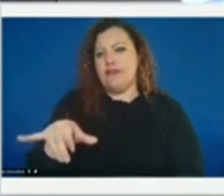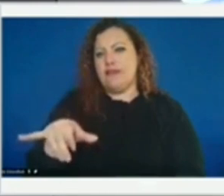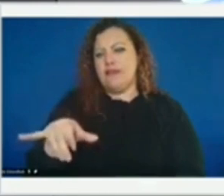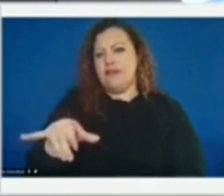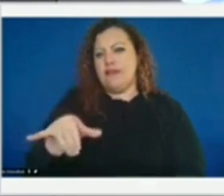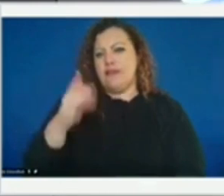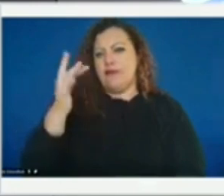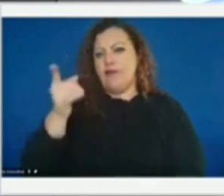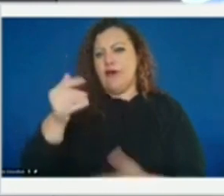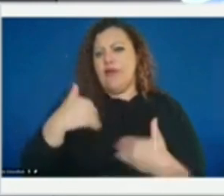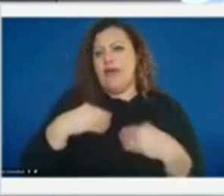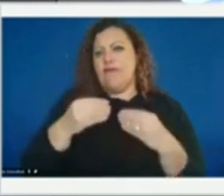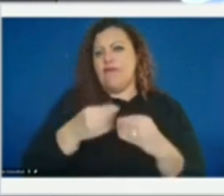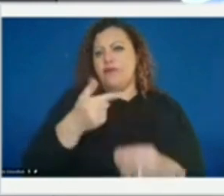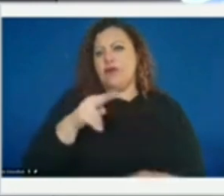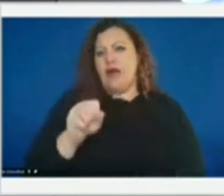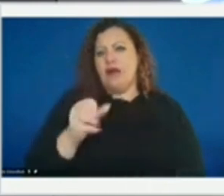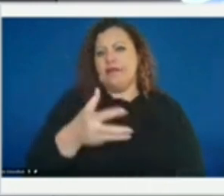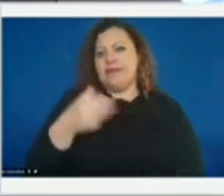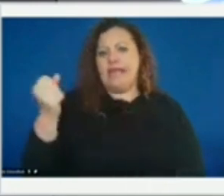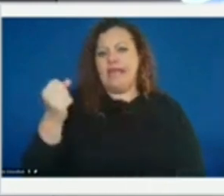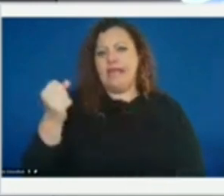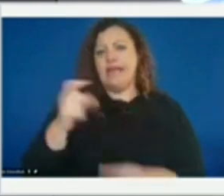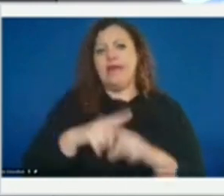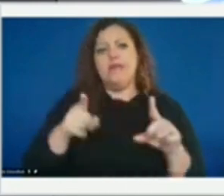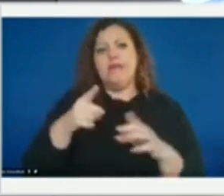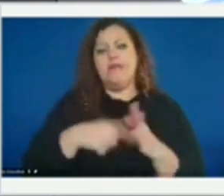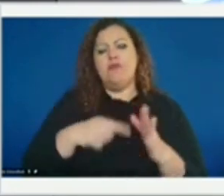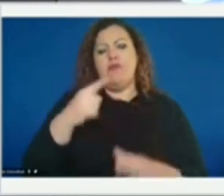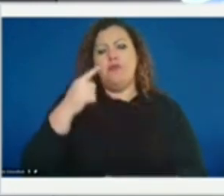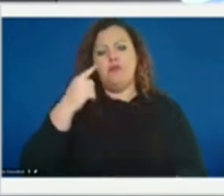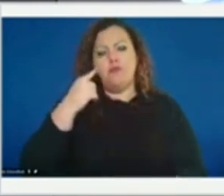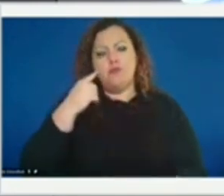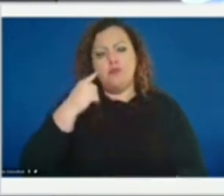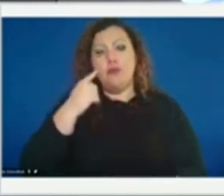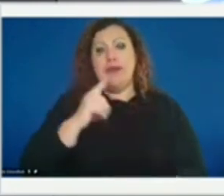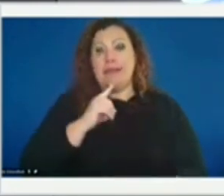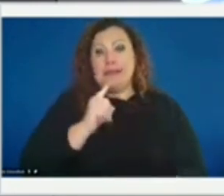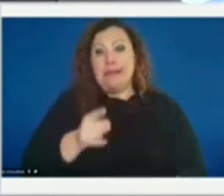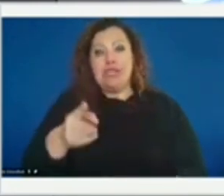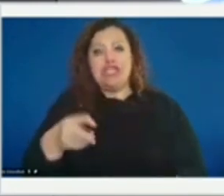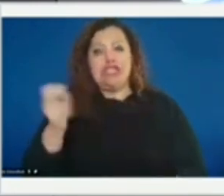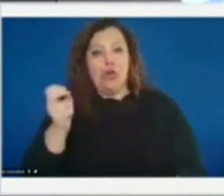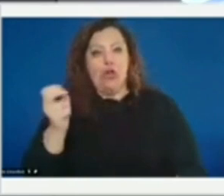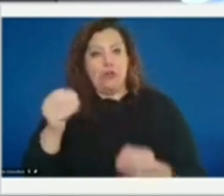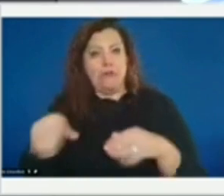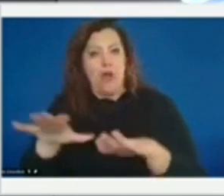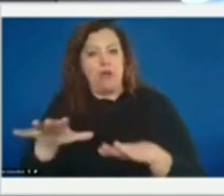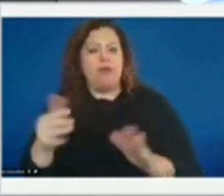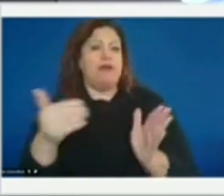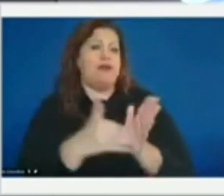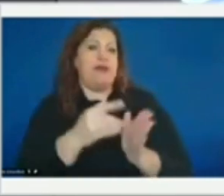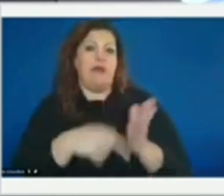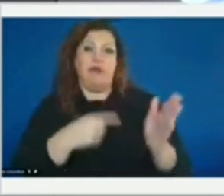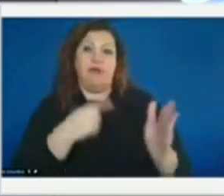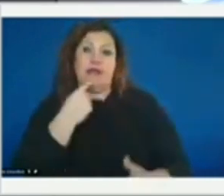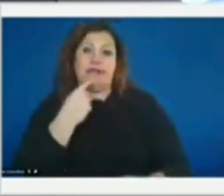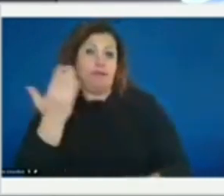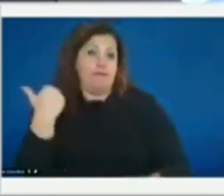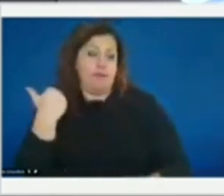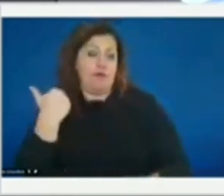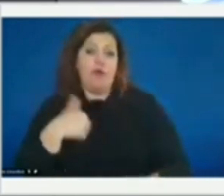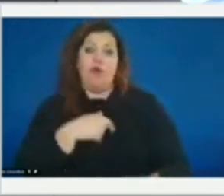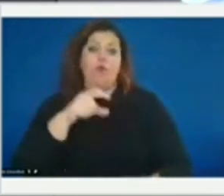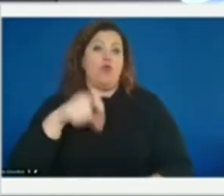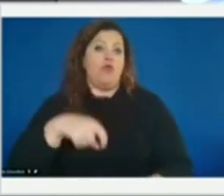off the street? But what do you make of that they are majority stolen property? So again, I go back to what I said earlier, which is we need